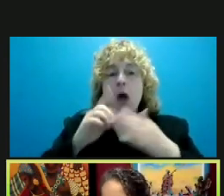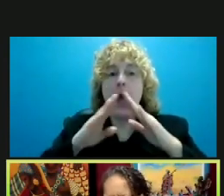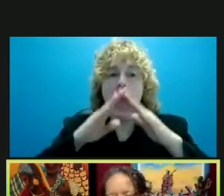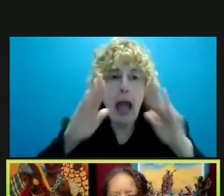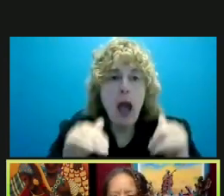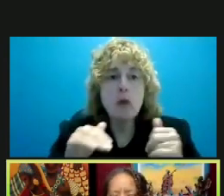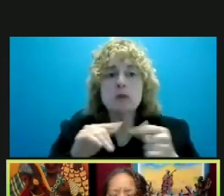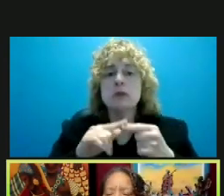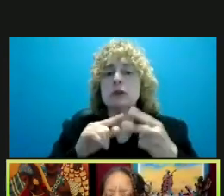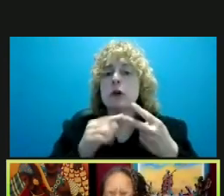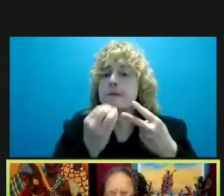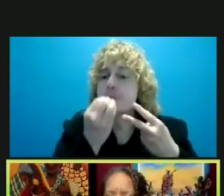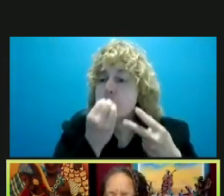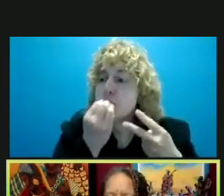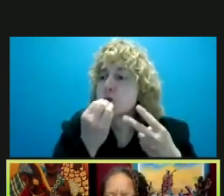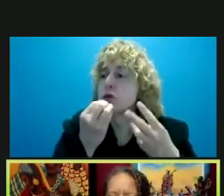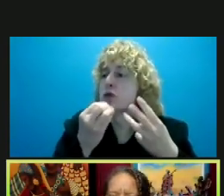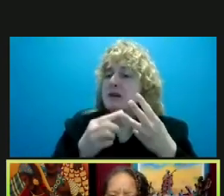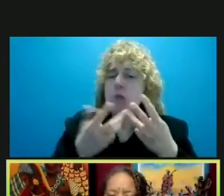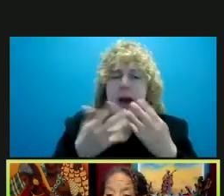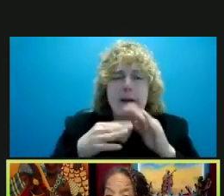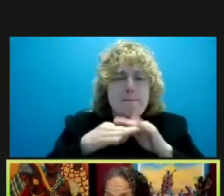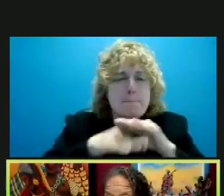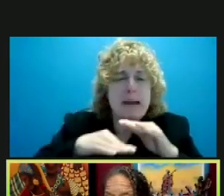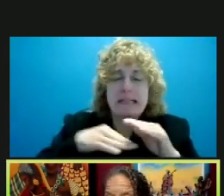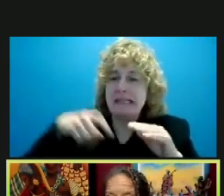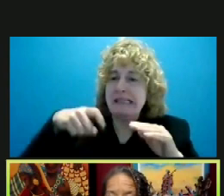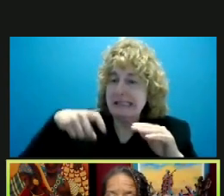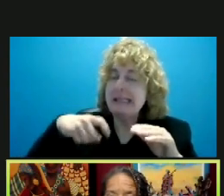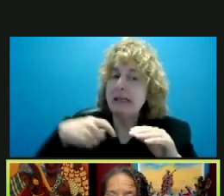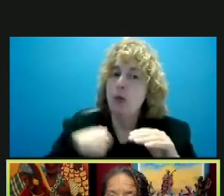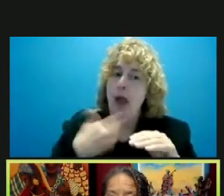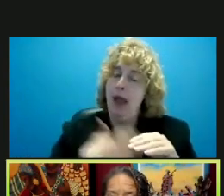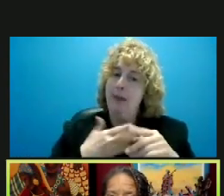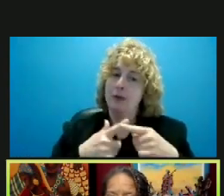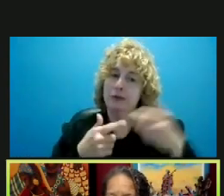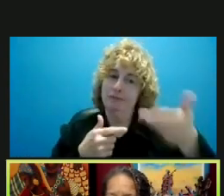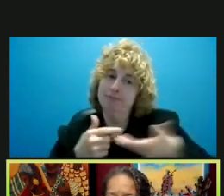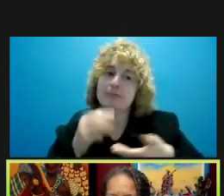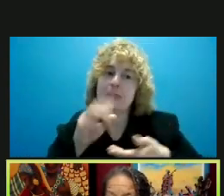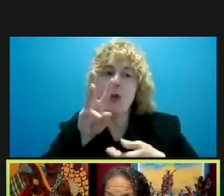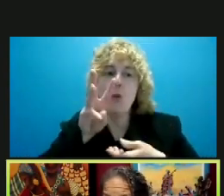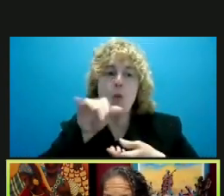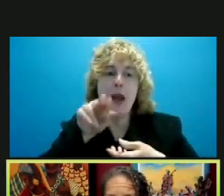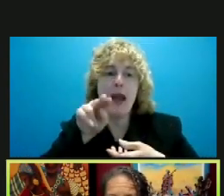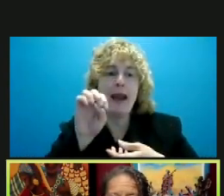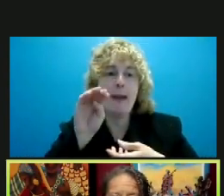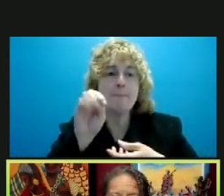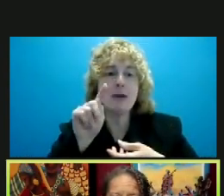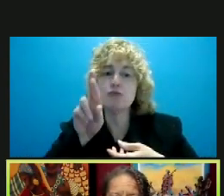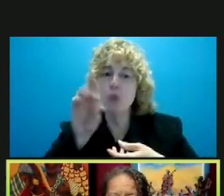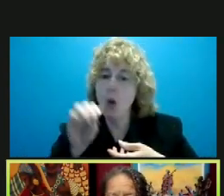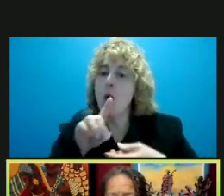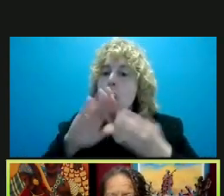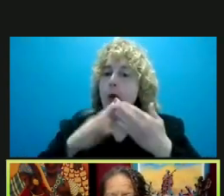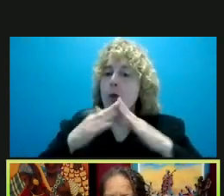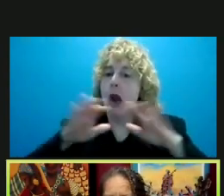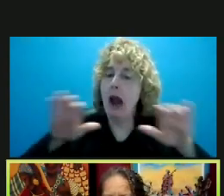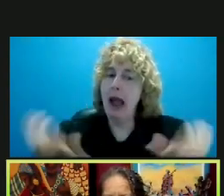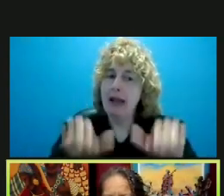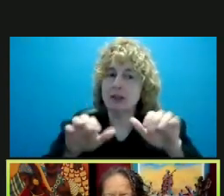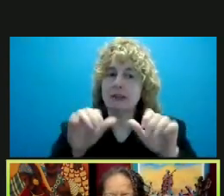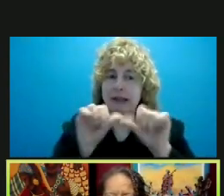we're always happy to have back with us, uh, Wayne Metro, uh, which is the community action agency for Detroit and